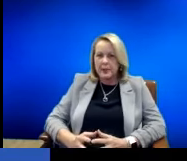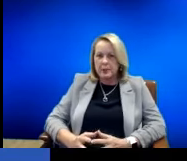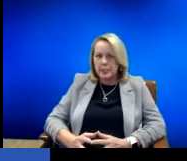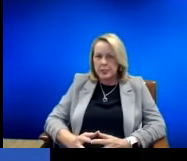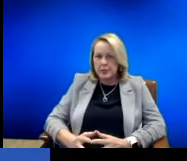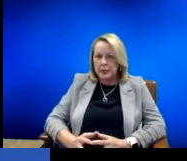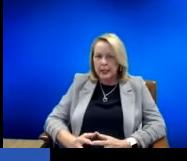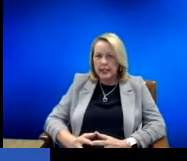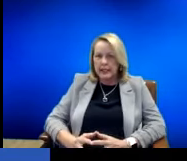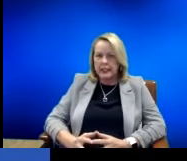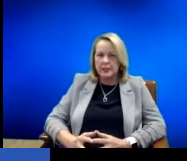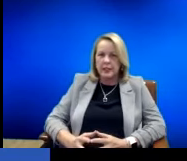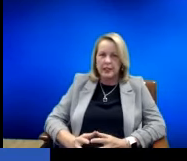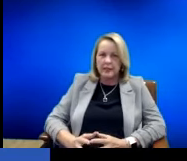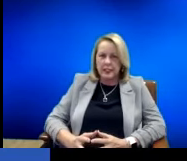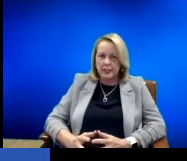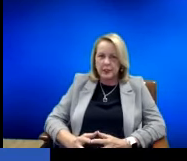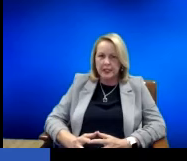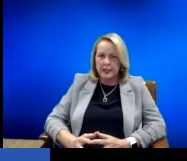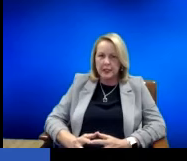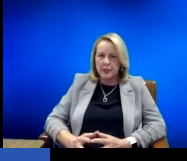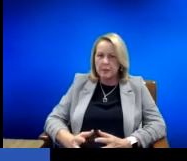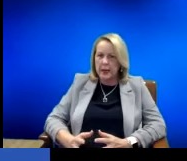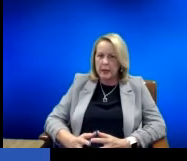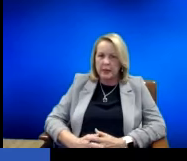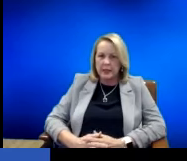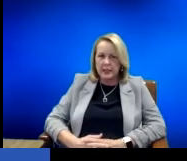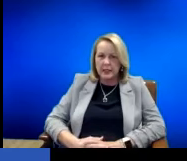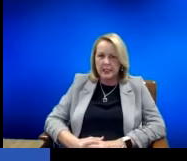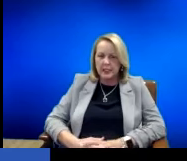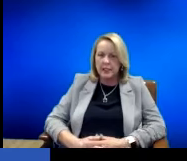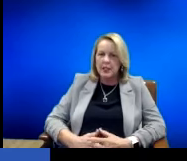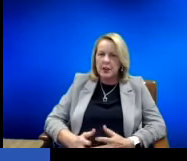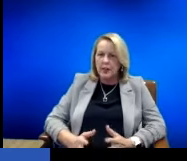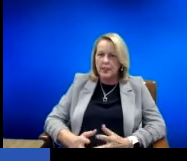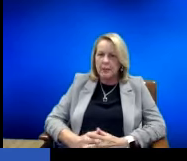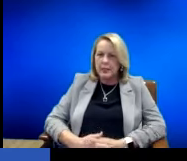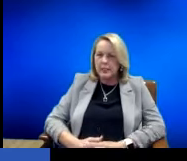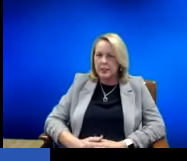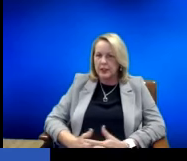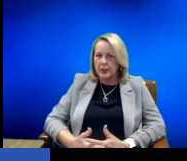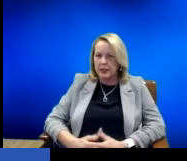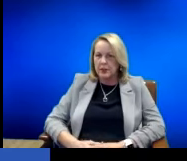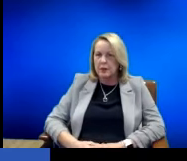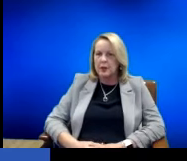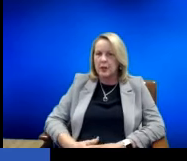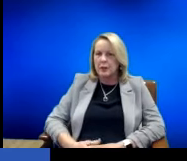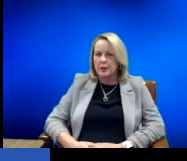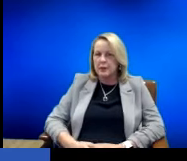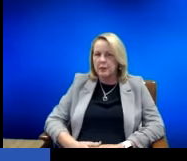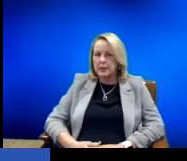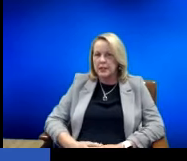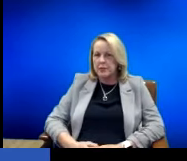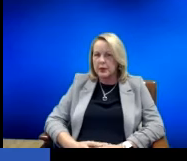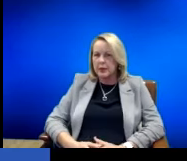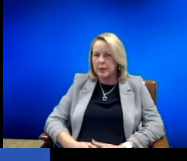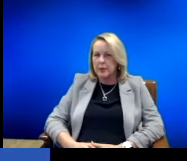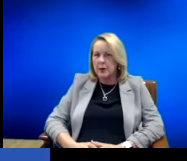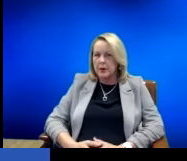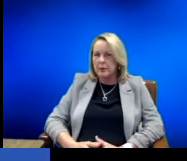automatic contribution plan, electronic funds transfer, payroll deduction, or as I mentioned earlier, the rollover from